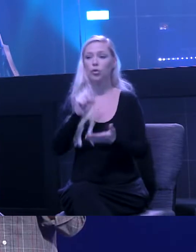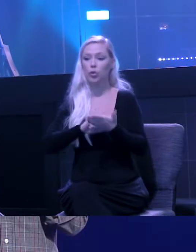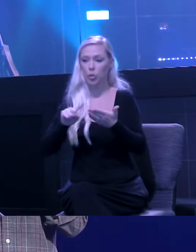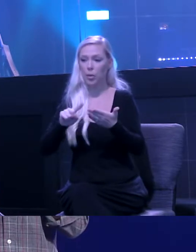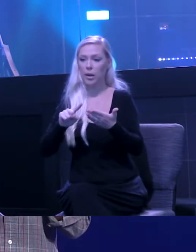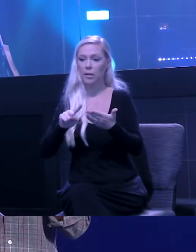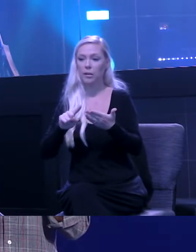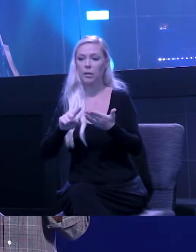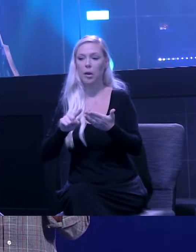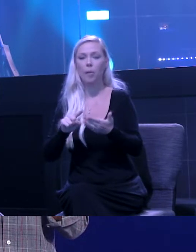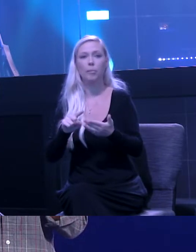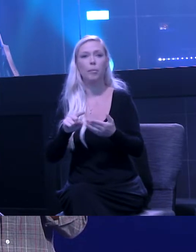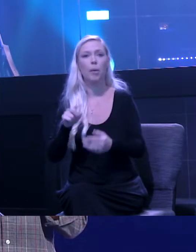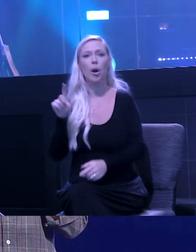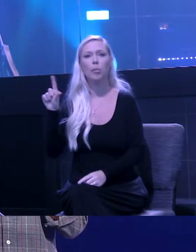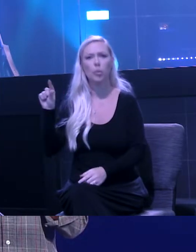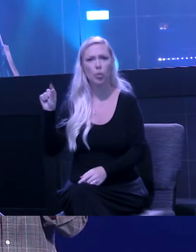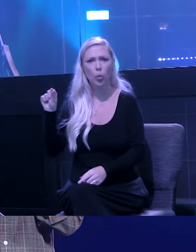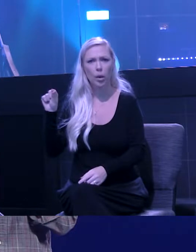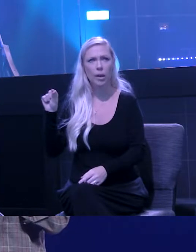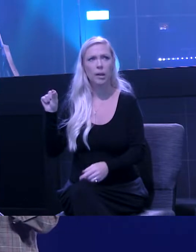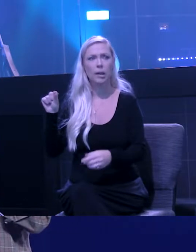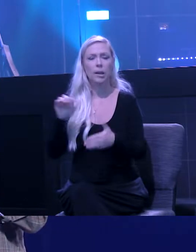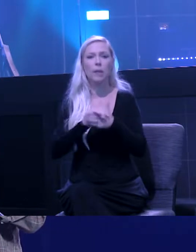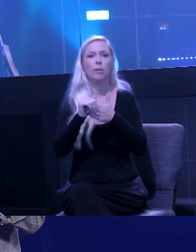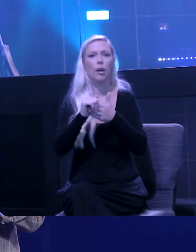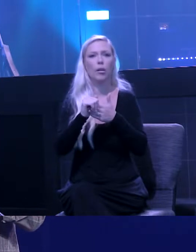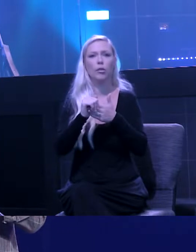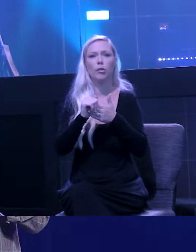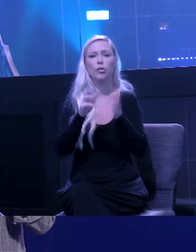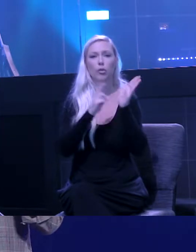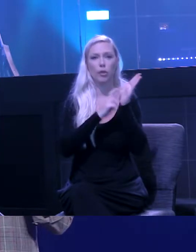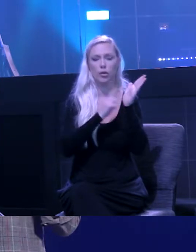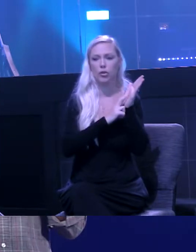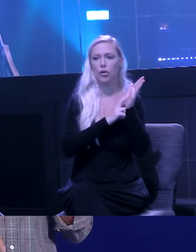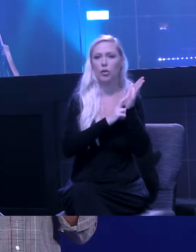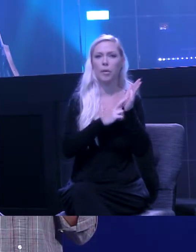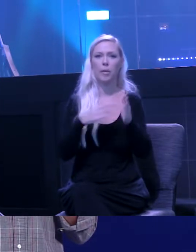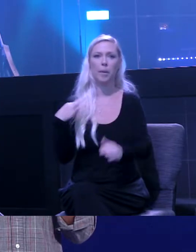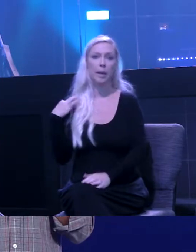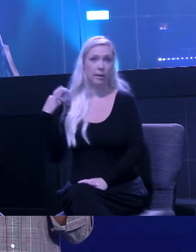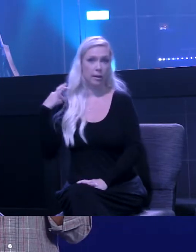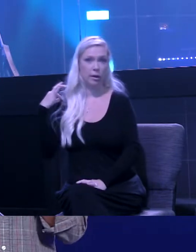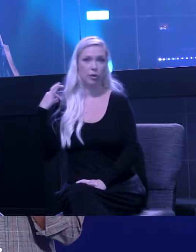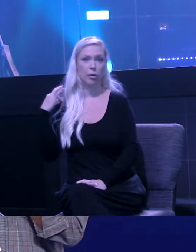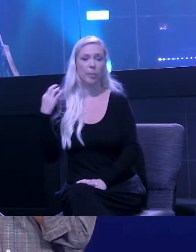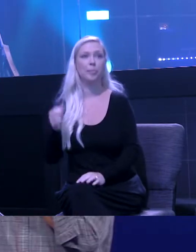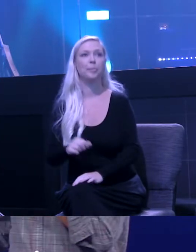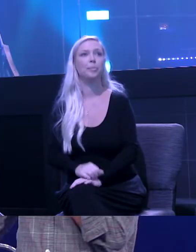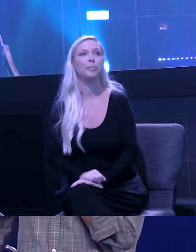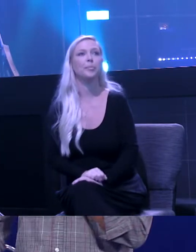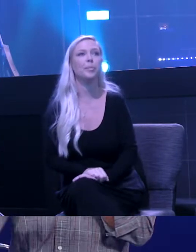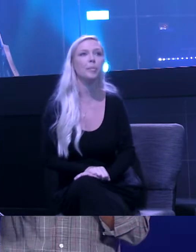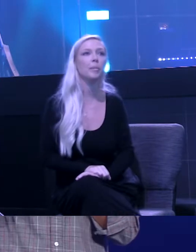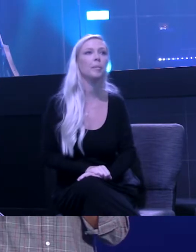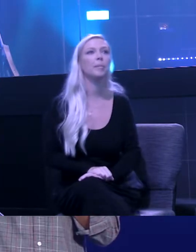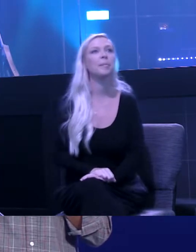So $20, get them a t-shirt, get them registered. But maybe you're like, Tim, I don't have any kids. You know somebody that does.